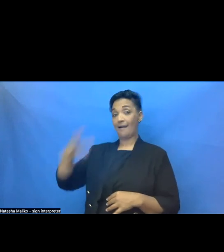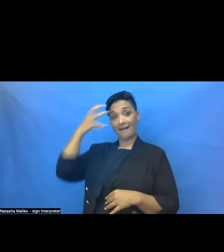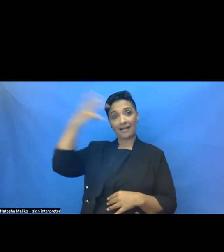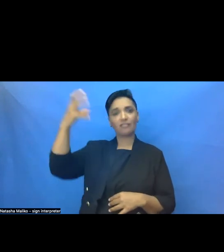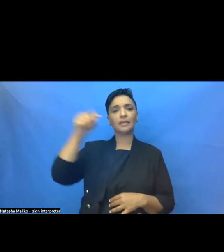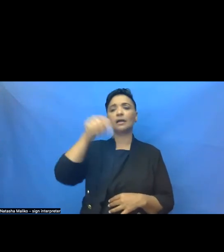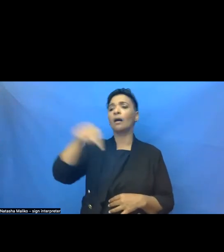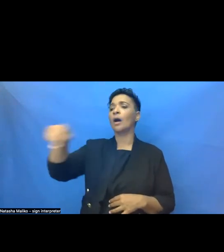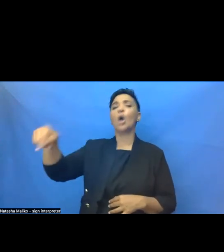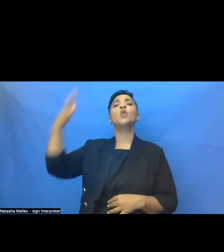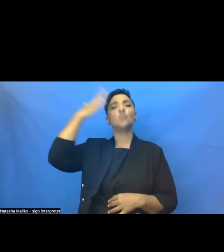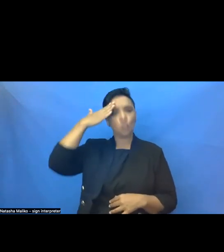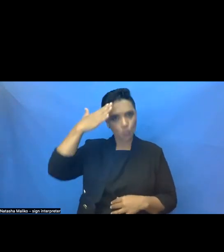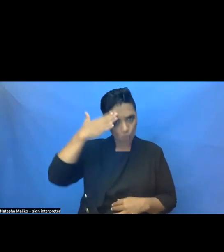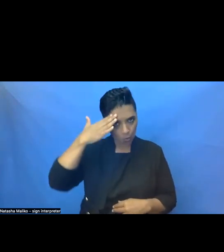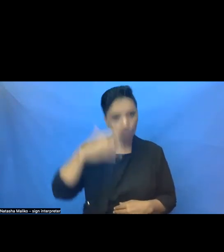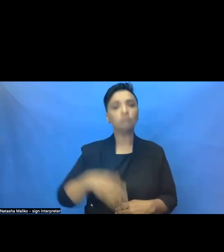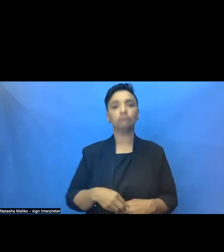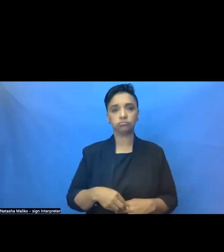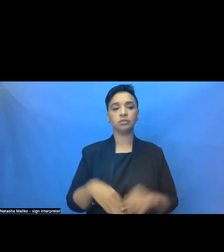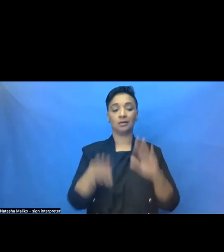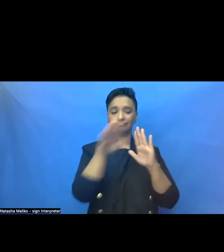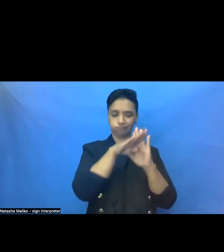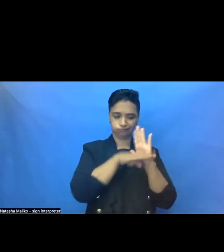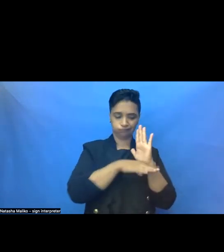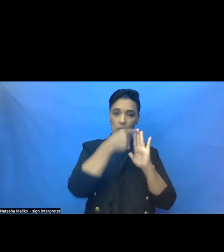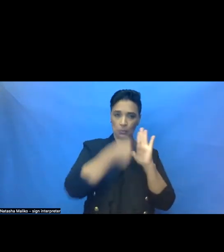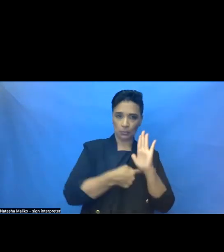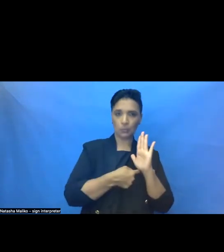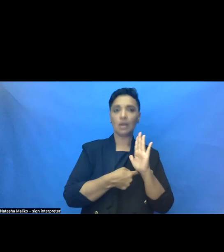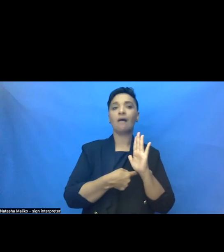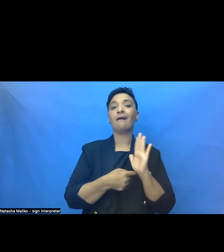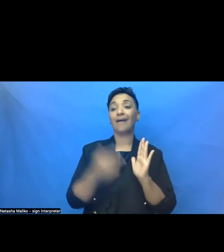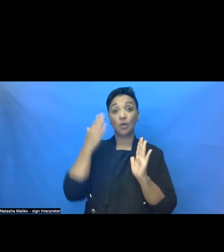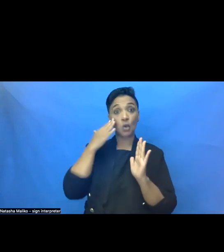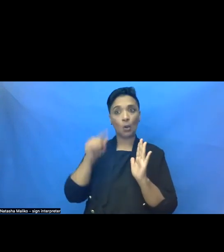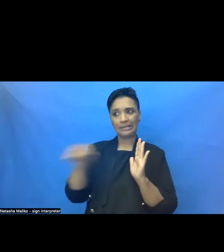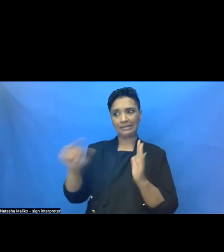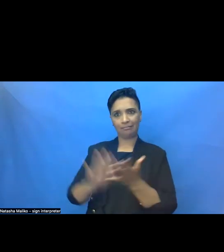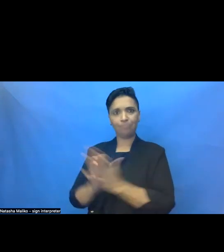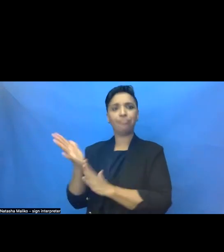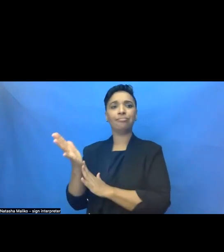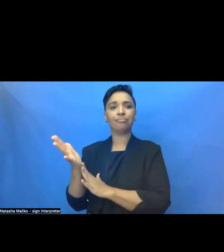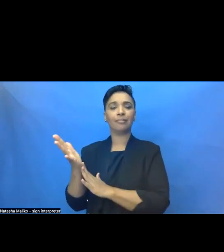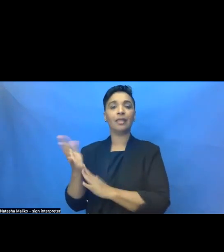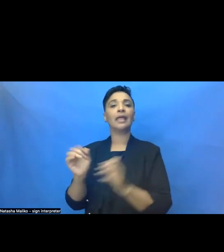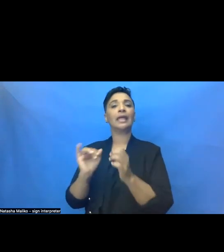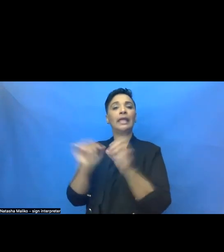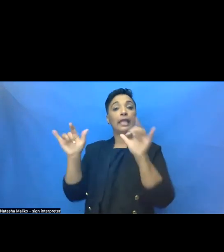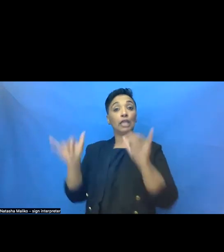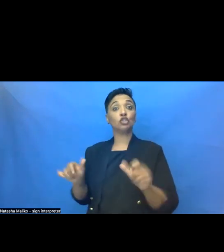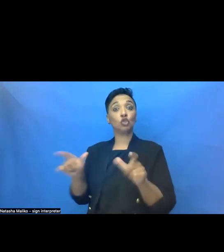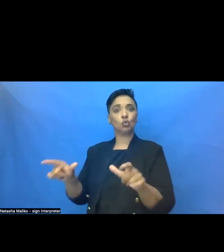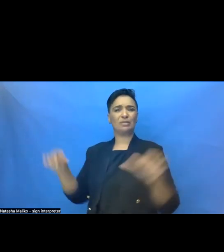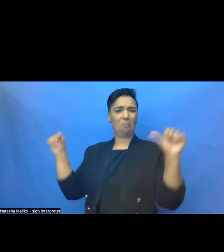know about it, about the detrimental effects and also of institutionalization, including